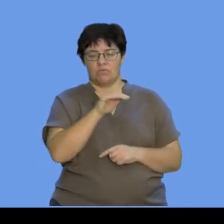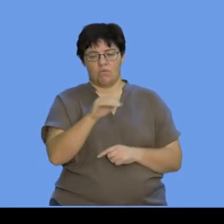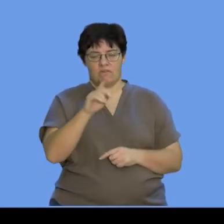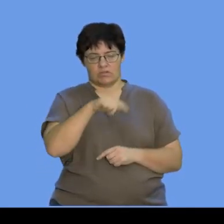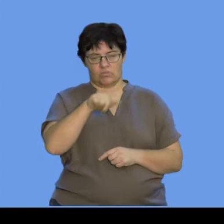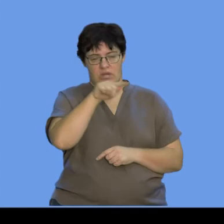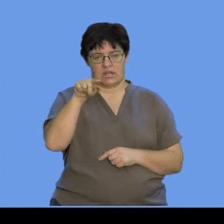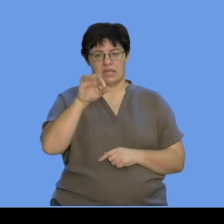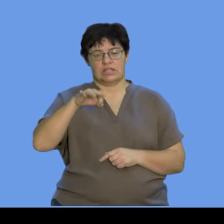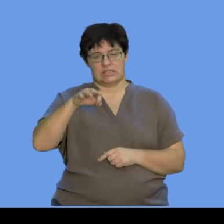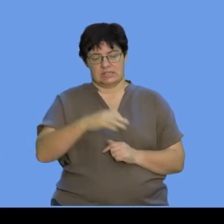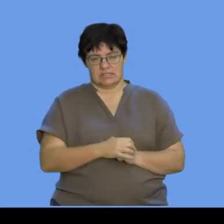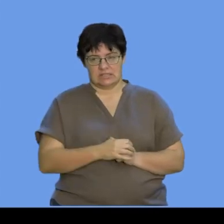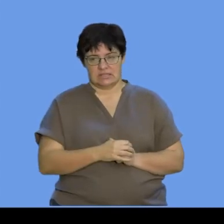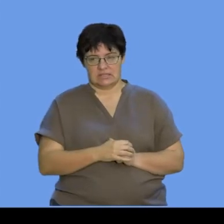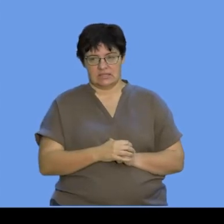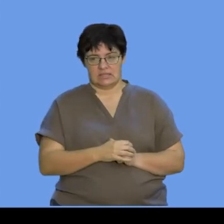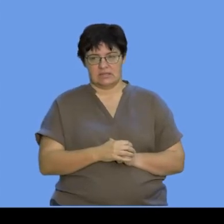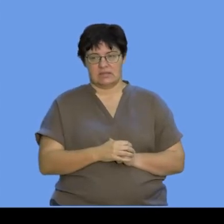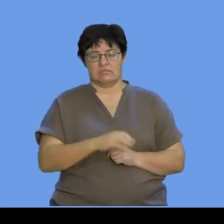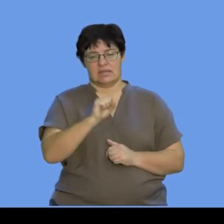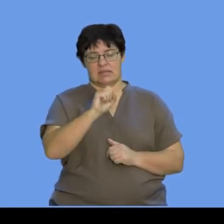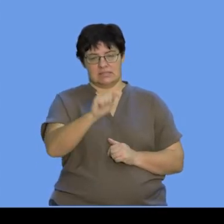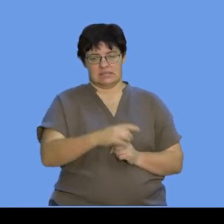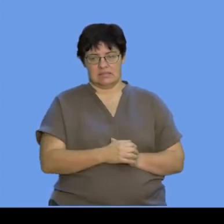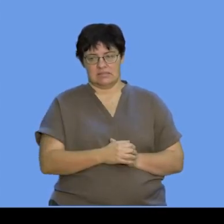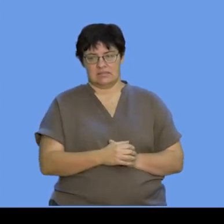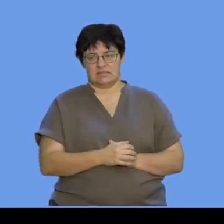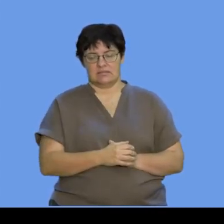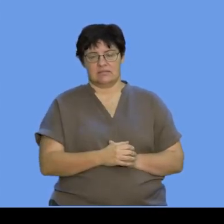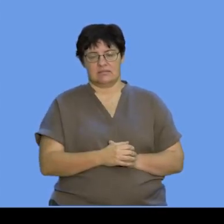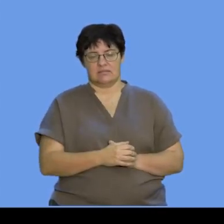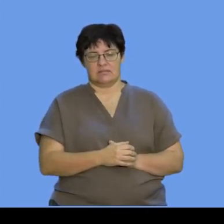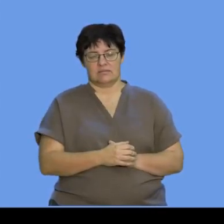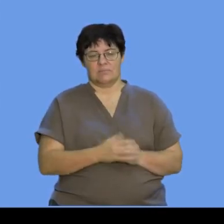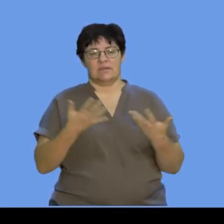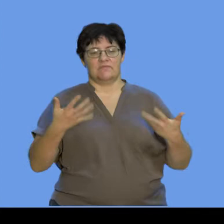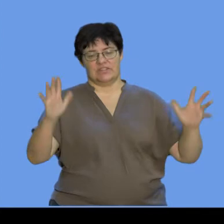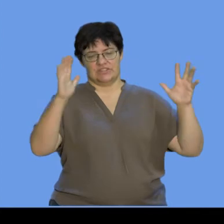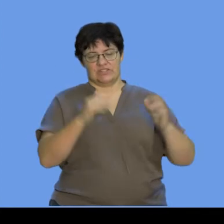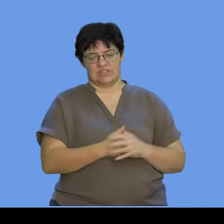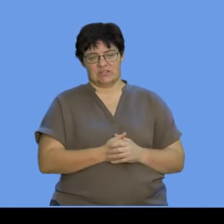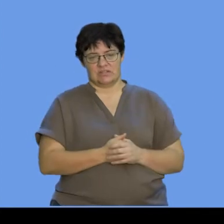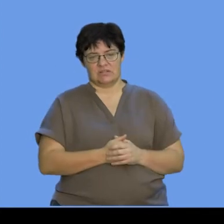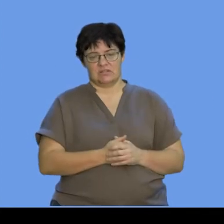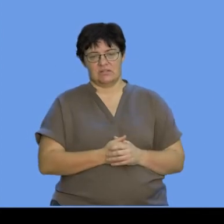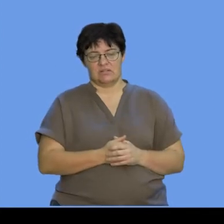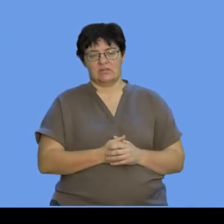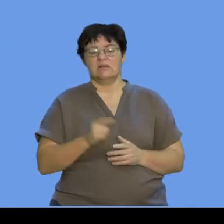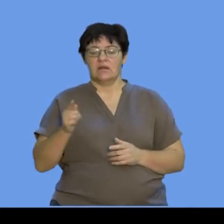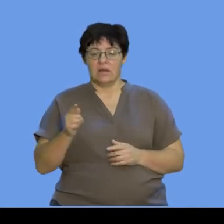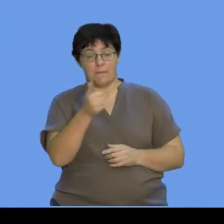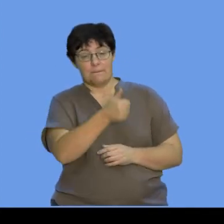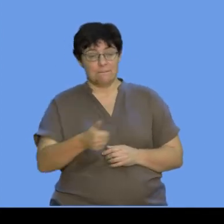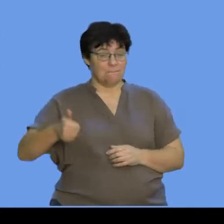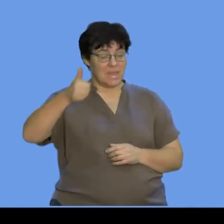2 over square root of 13, and that will be ST, and you will then be done.